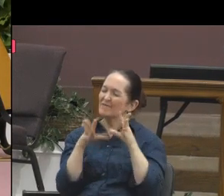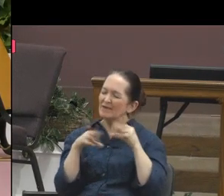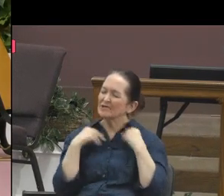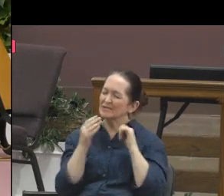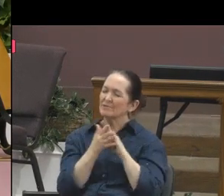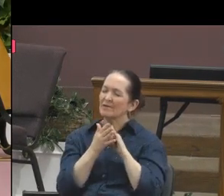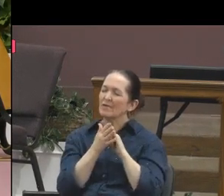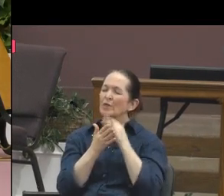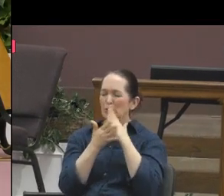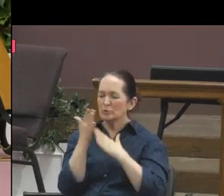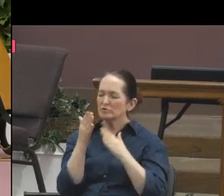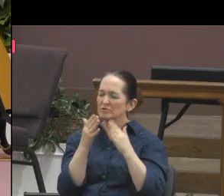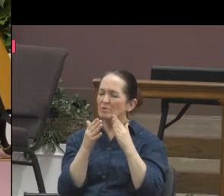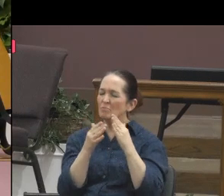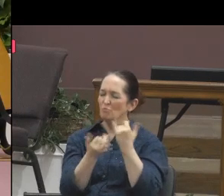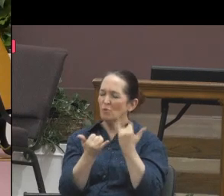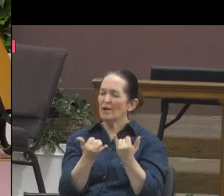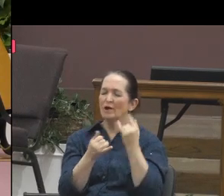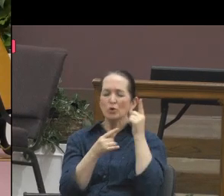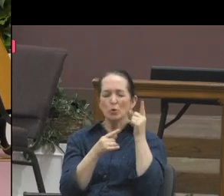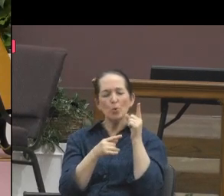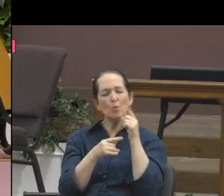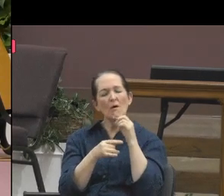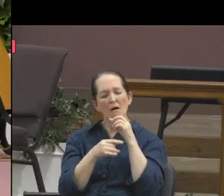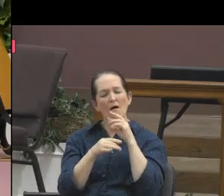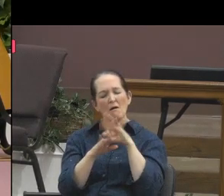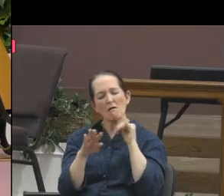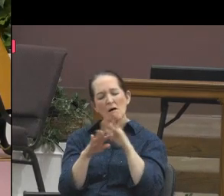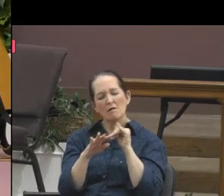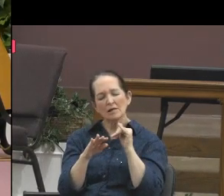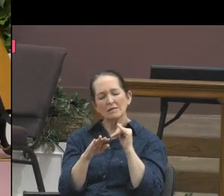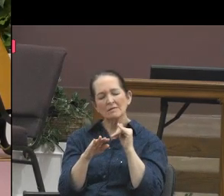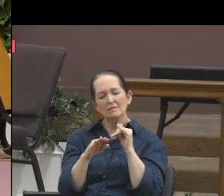right now, Lord, You are calling out to them.